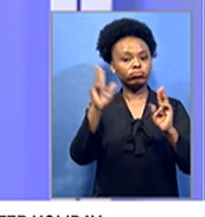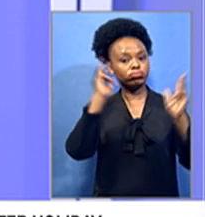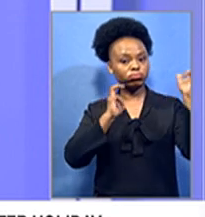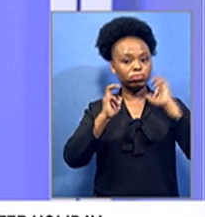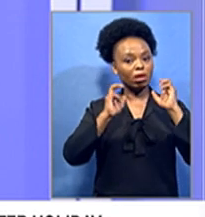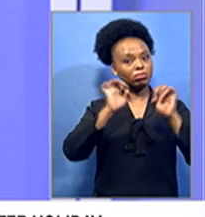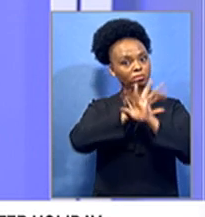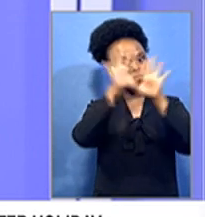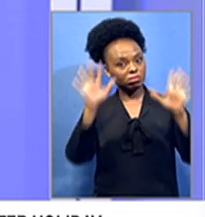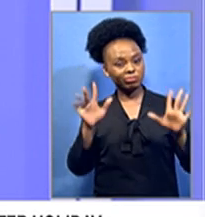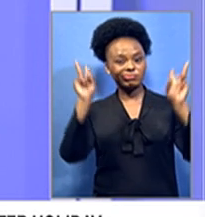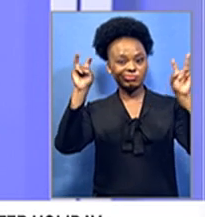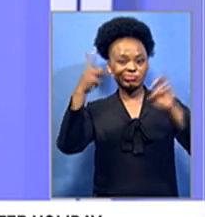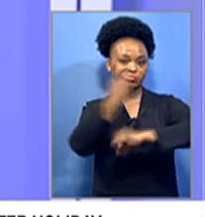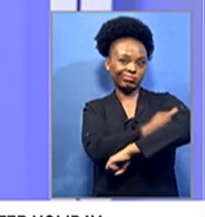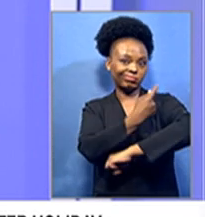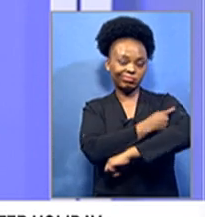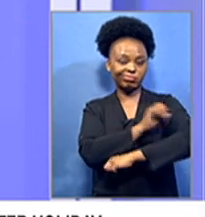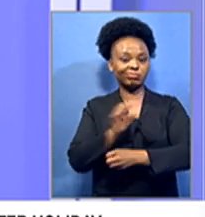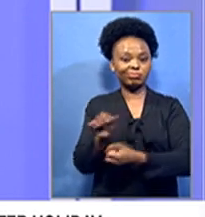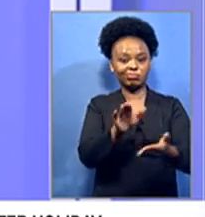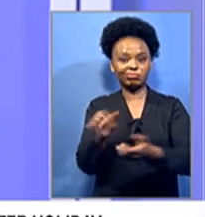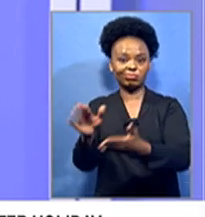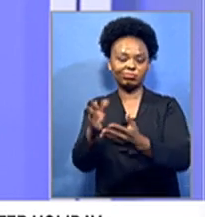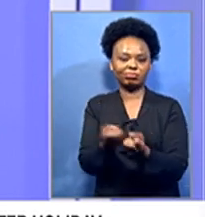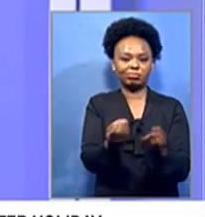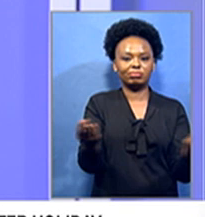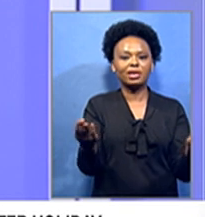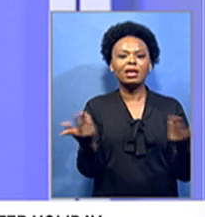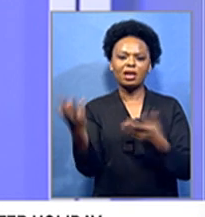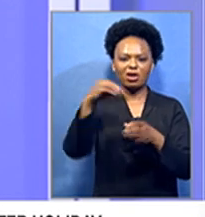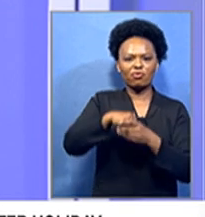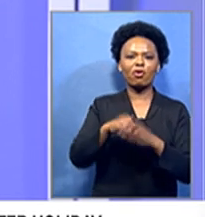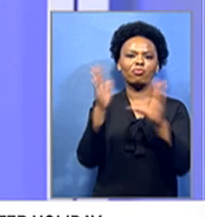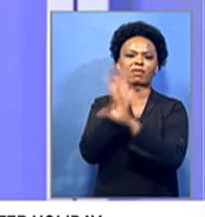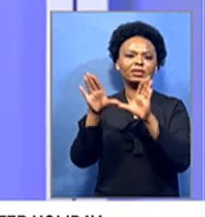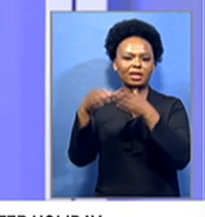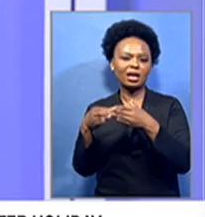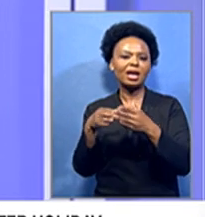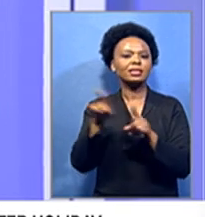bit more about the vaccination rollout, our aims, the involvement of the private sector, the elderly healthcare